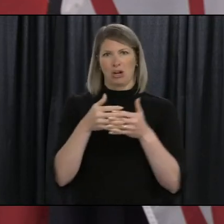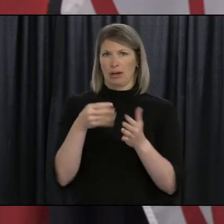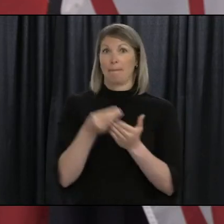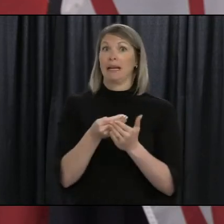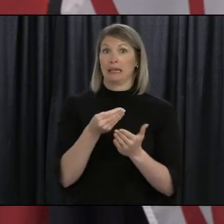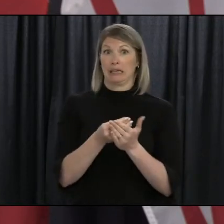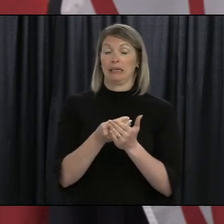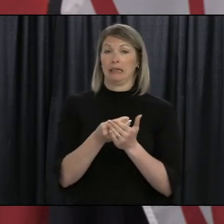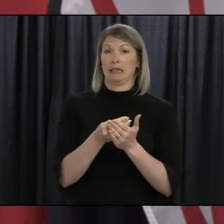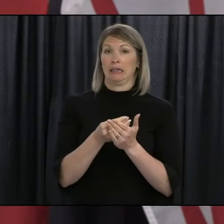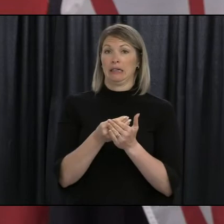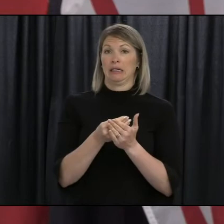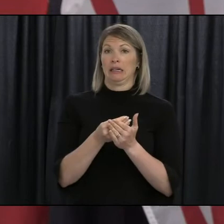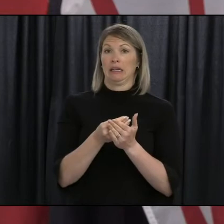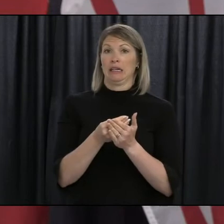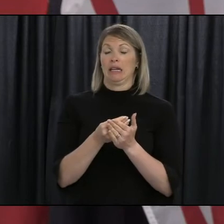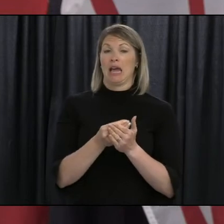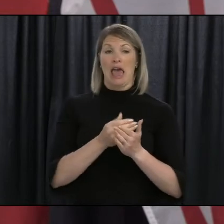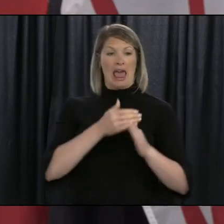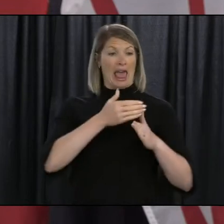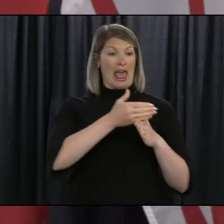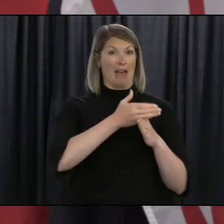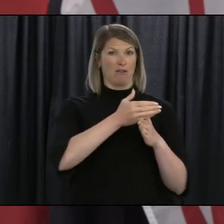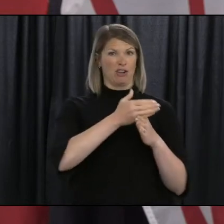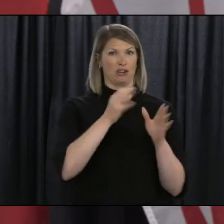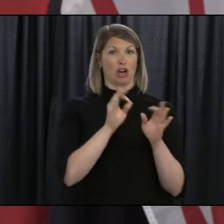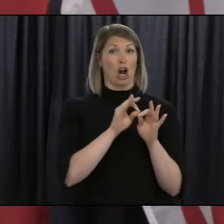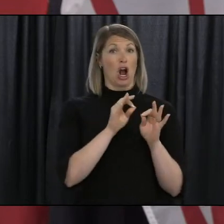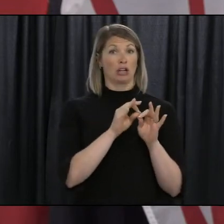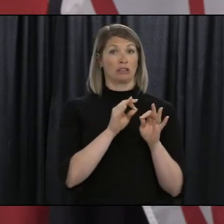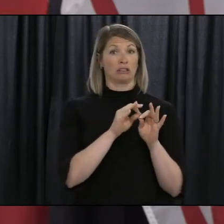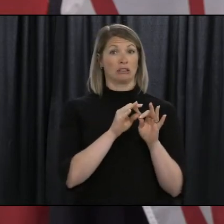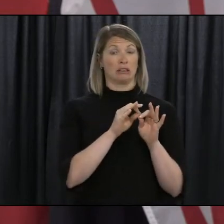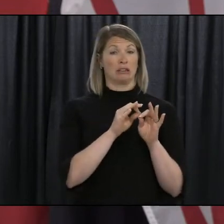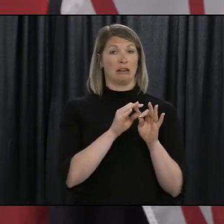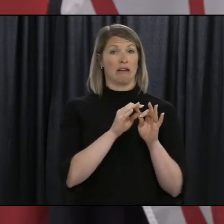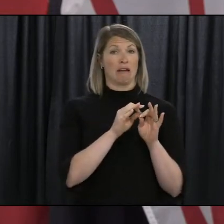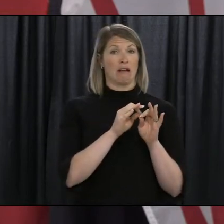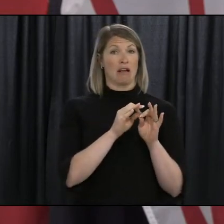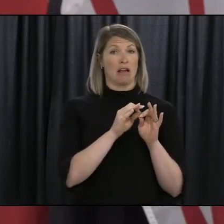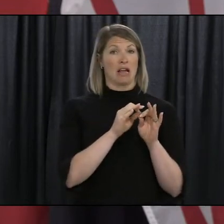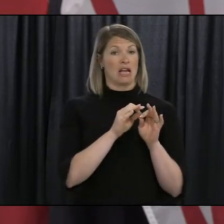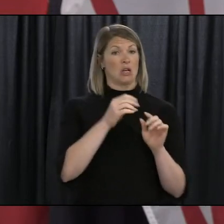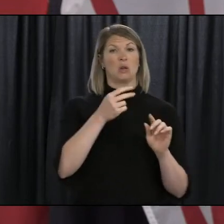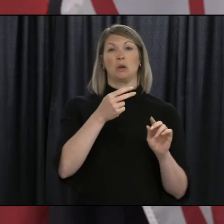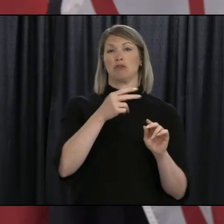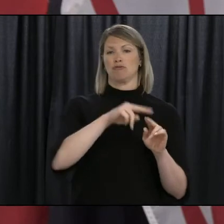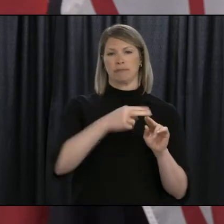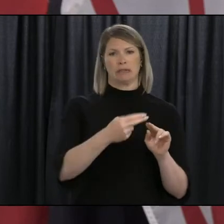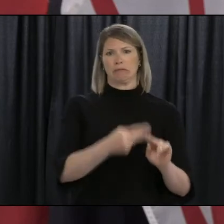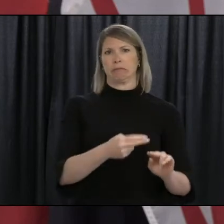365-day average for oil dropped by $2 a barrel in less than a month.